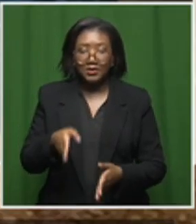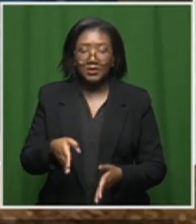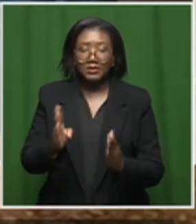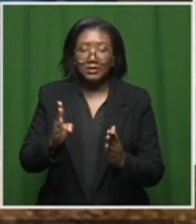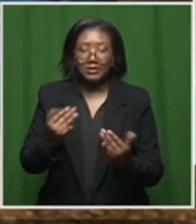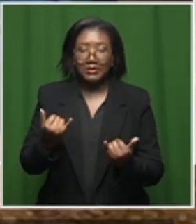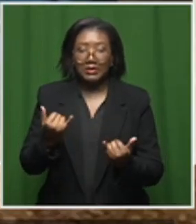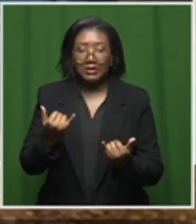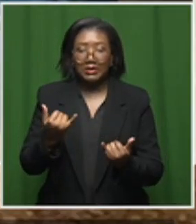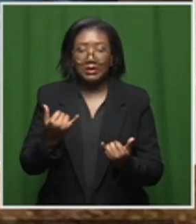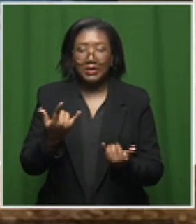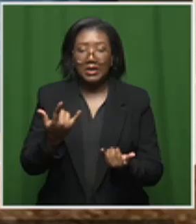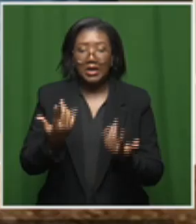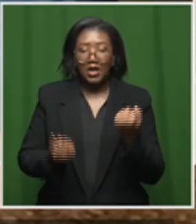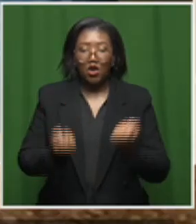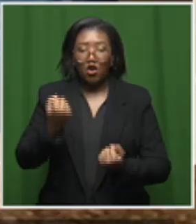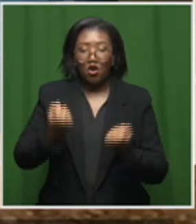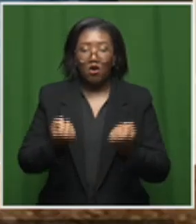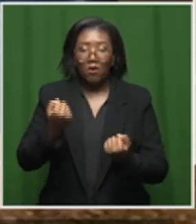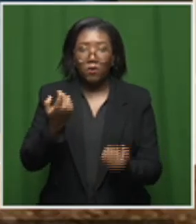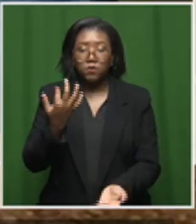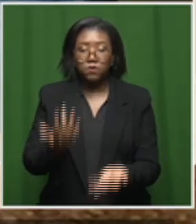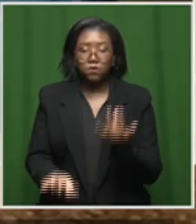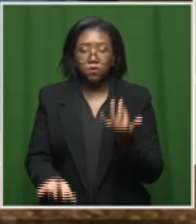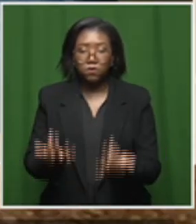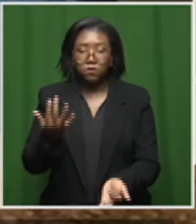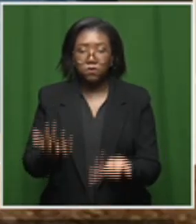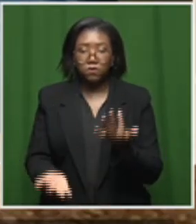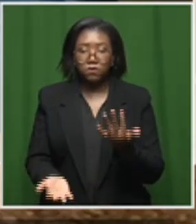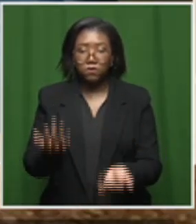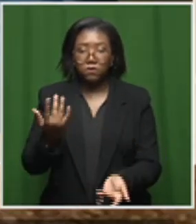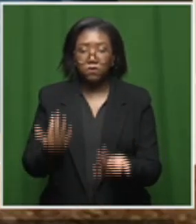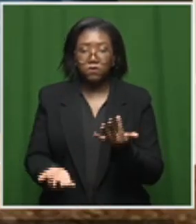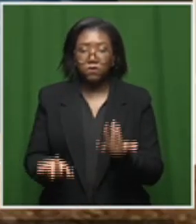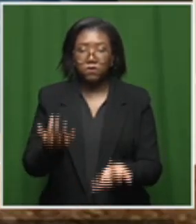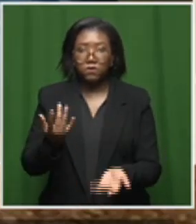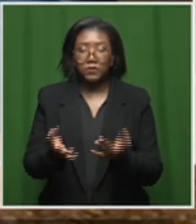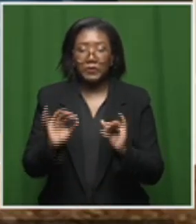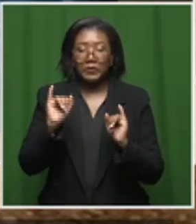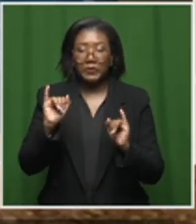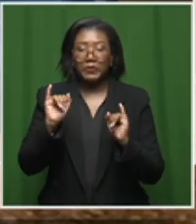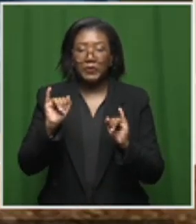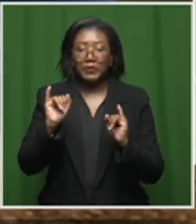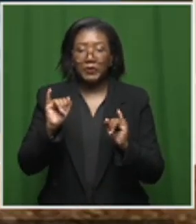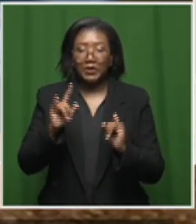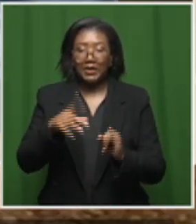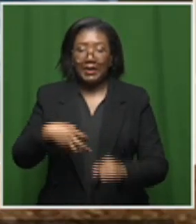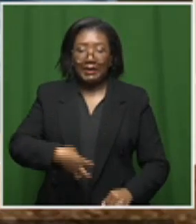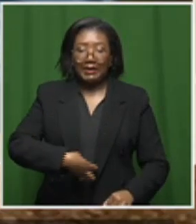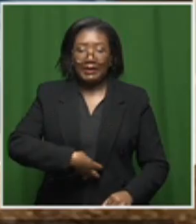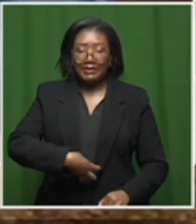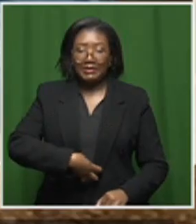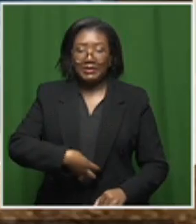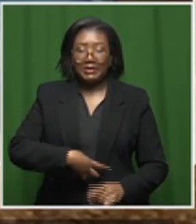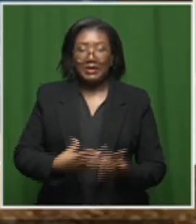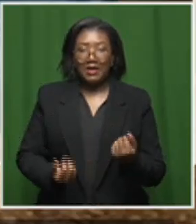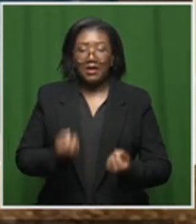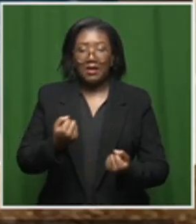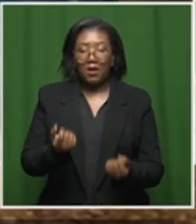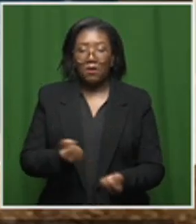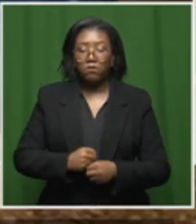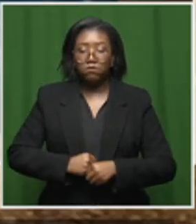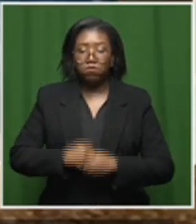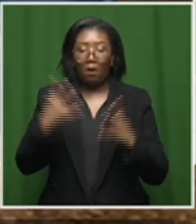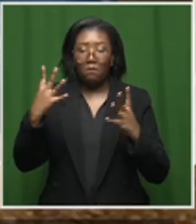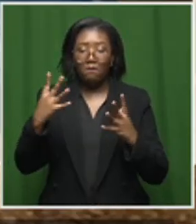vehicle. You can see that vehicle. It is well lit. When we first saw it, there was a bit of fire and smoke in the engine, and it is absolutely consumed that